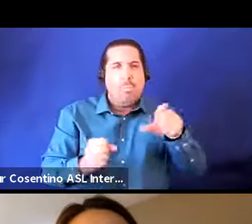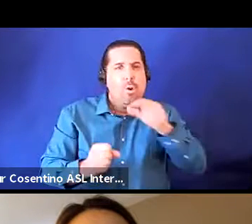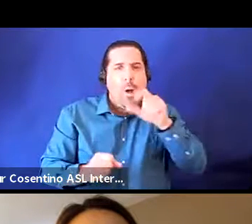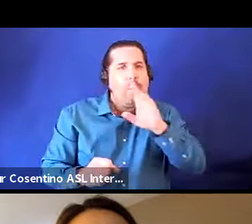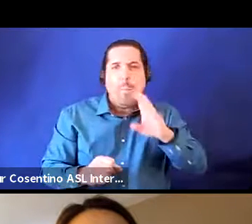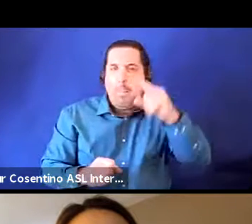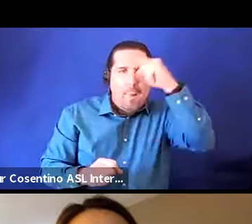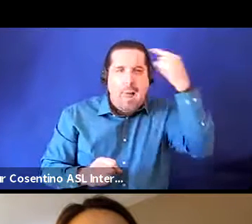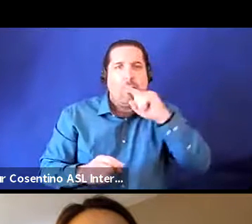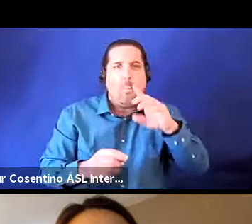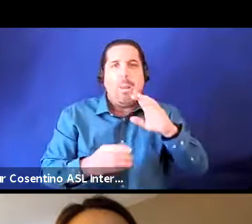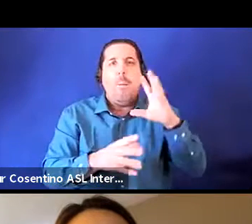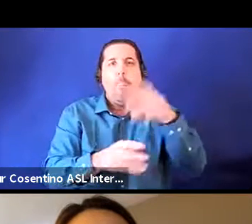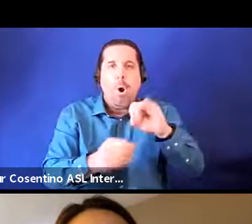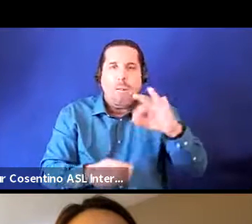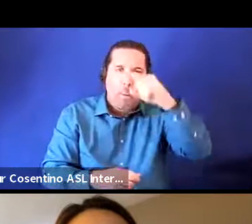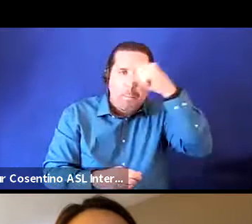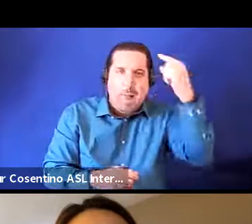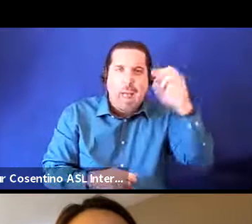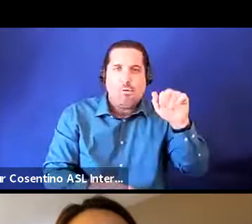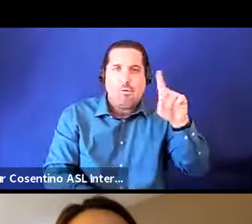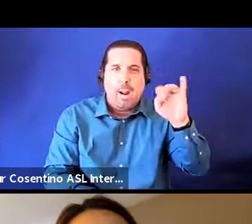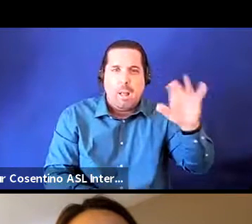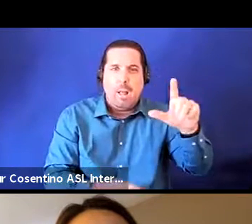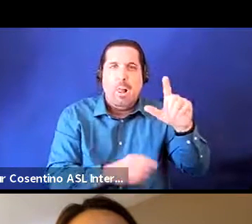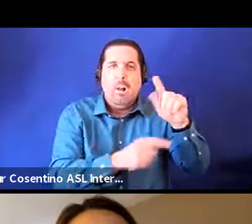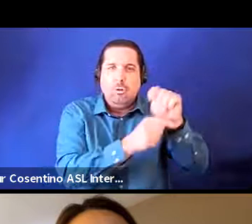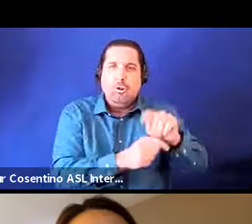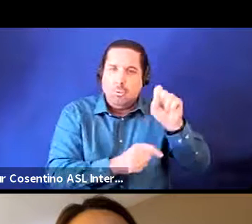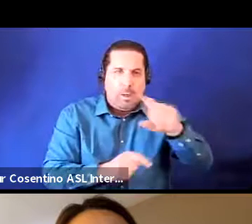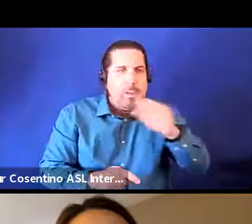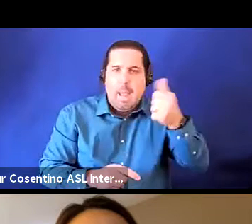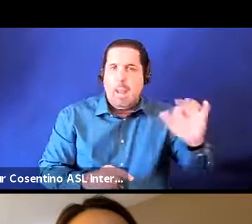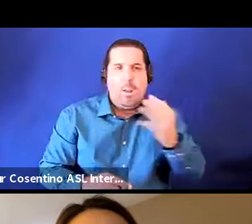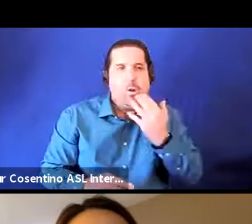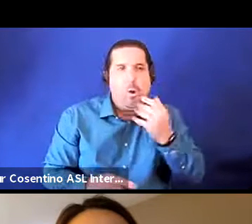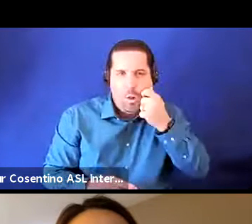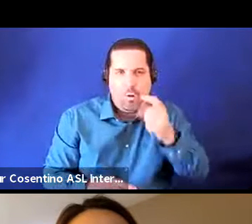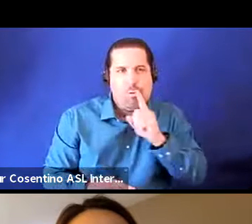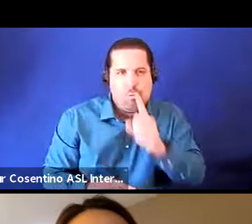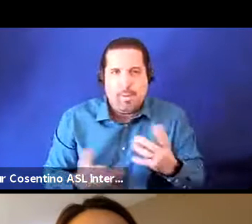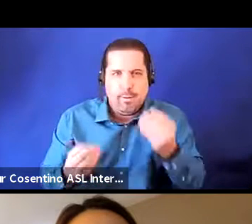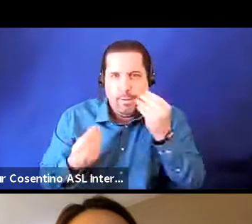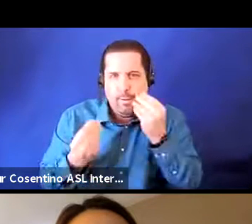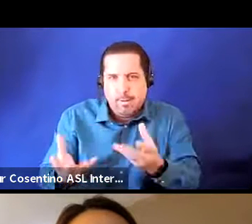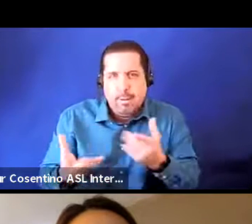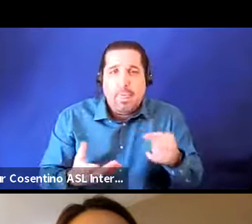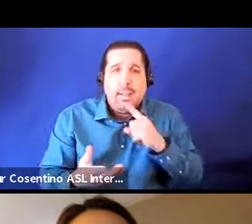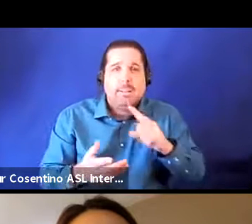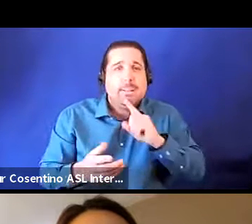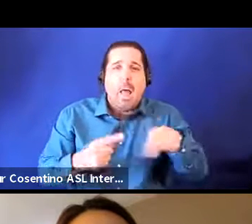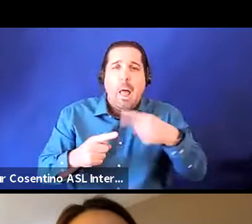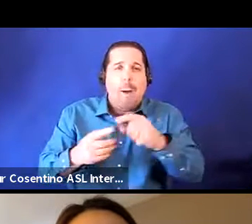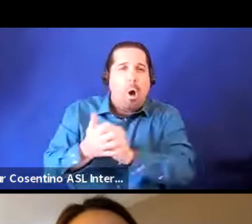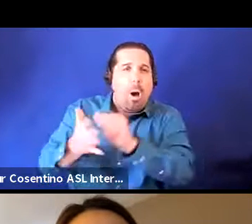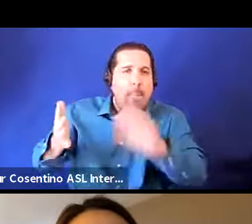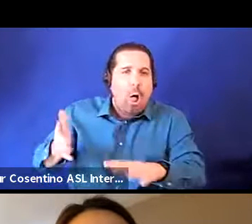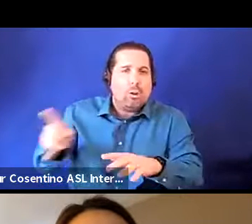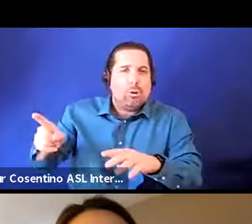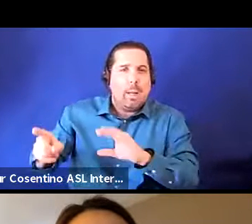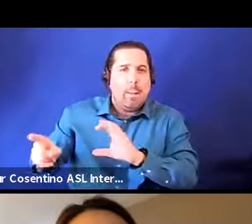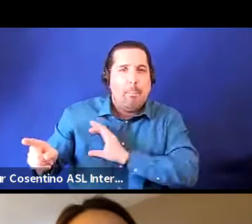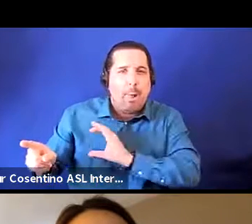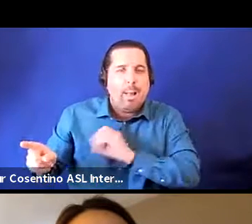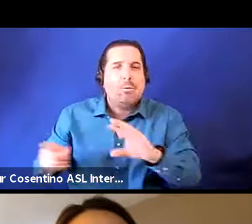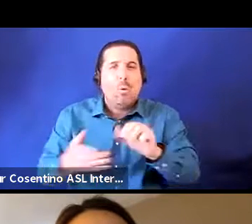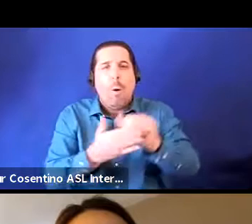So I'd like to ground this idea of abolition in a very, very long struggle. And it's not simply about abolishing police or abolishing this or that. It is a